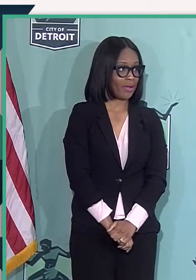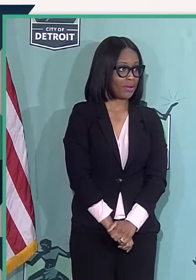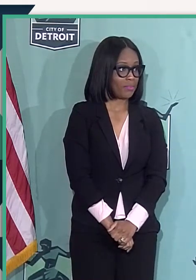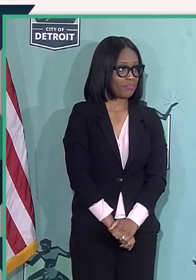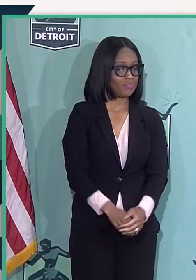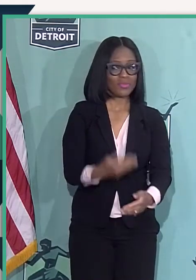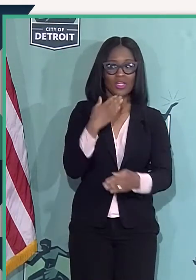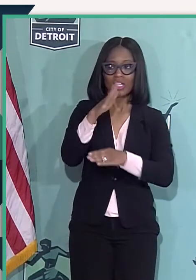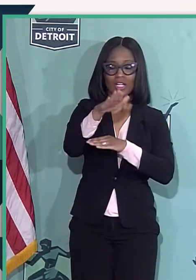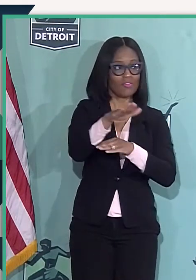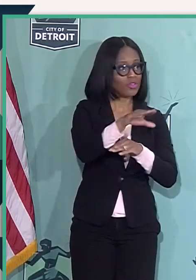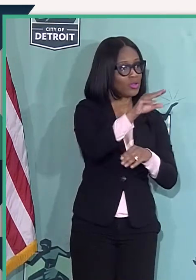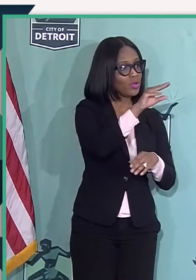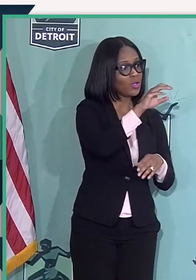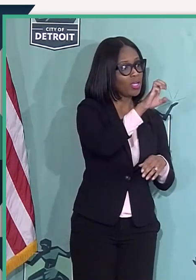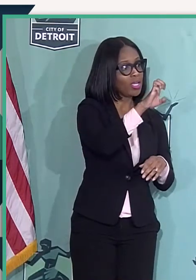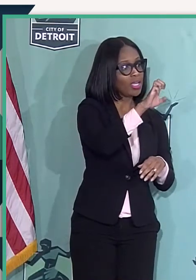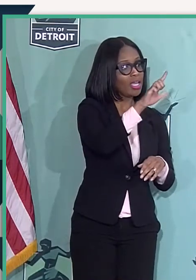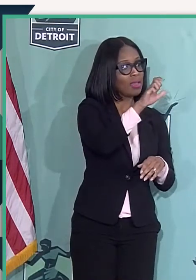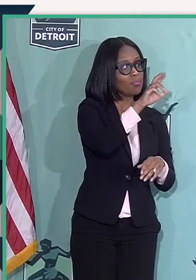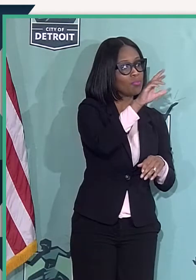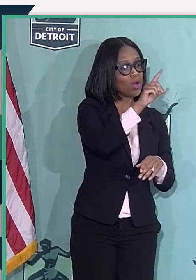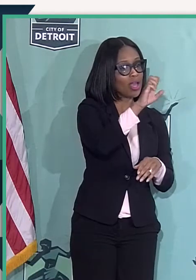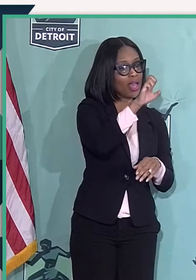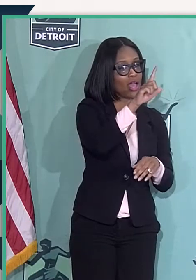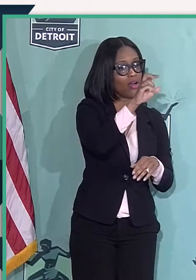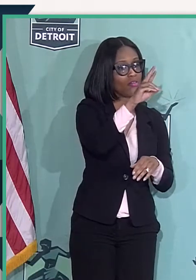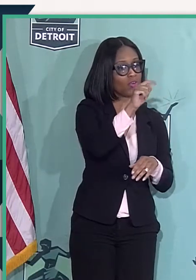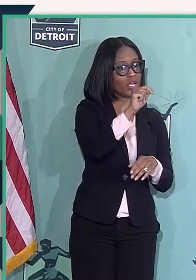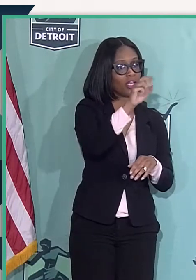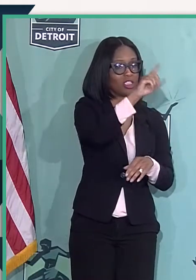Good afternoon, ML Elric, Detroit Free Press.